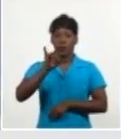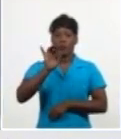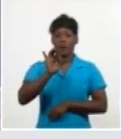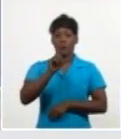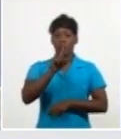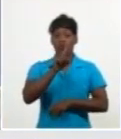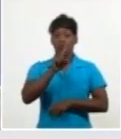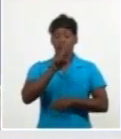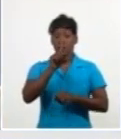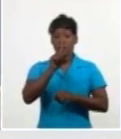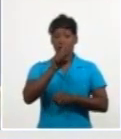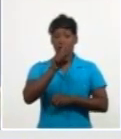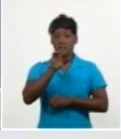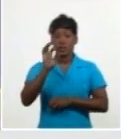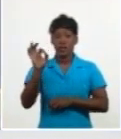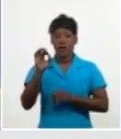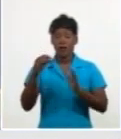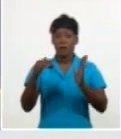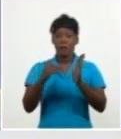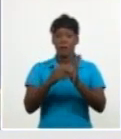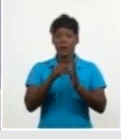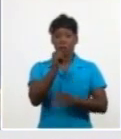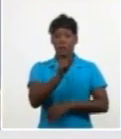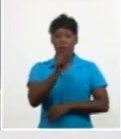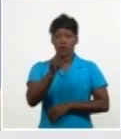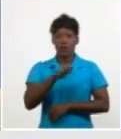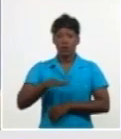inhabitants. Of the